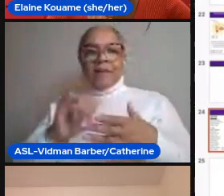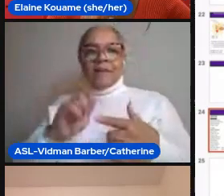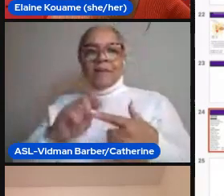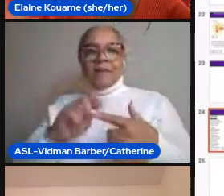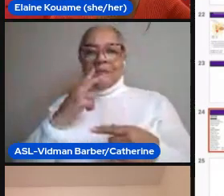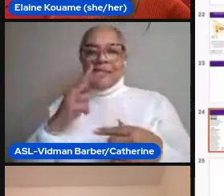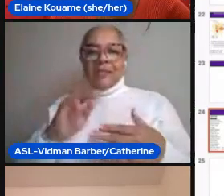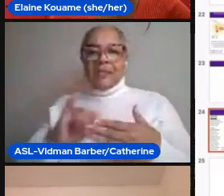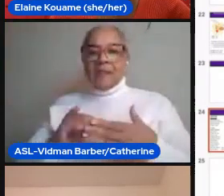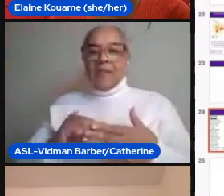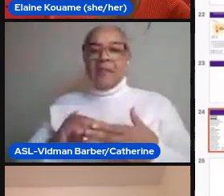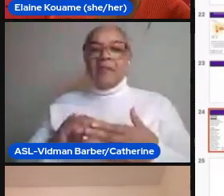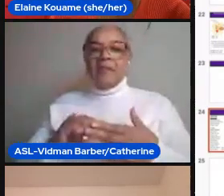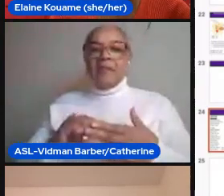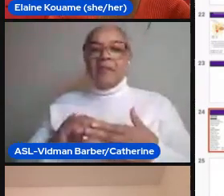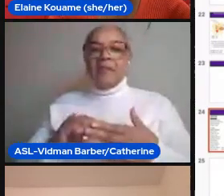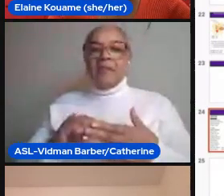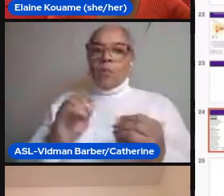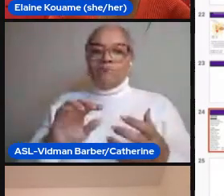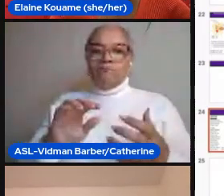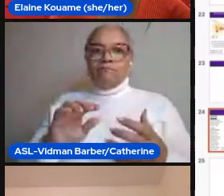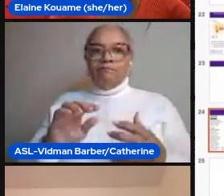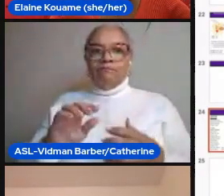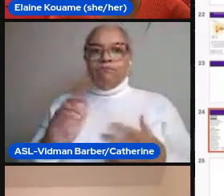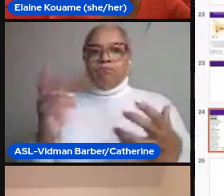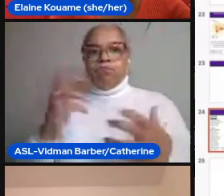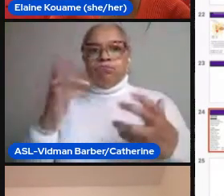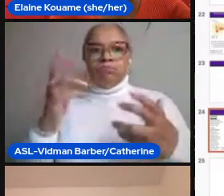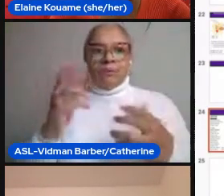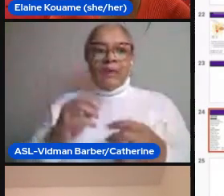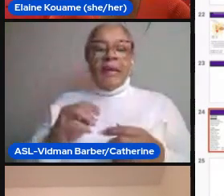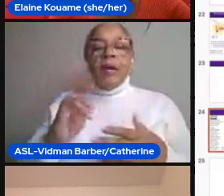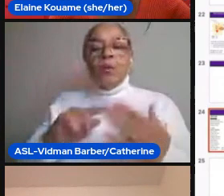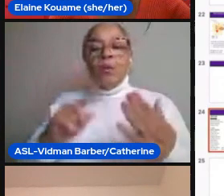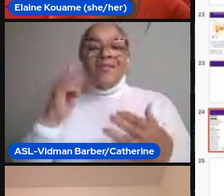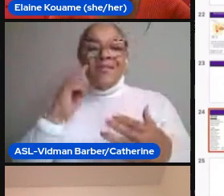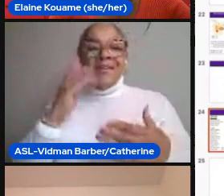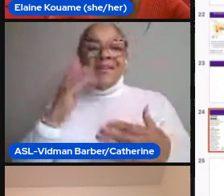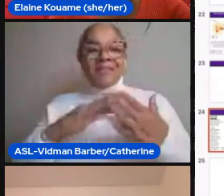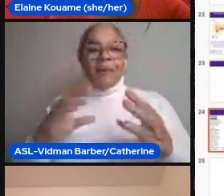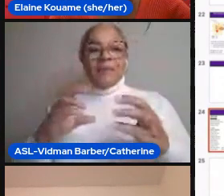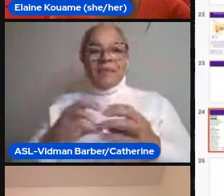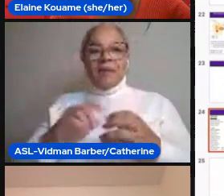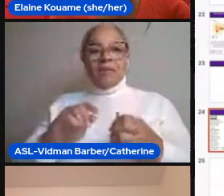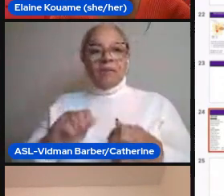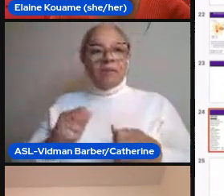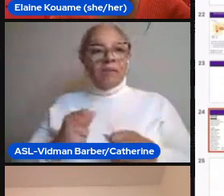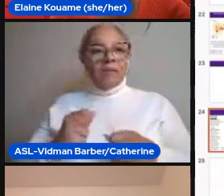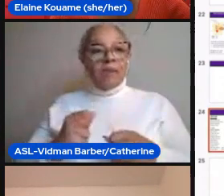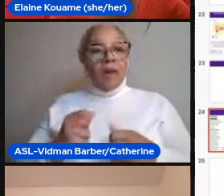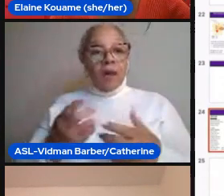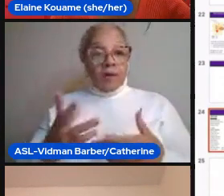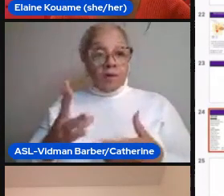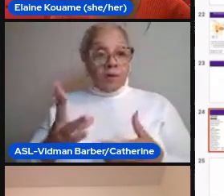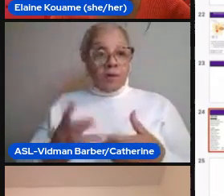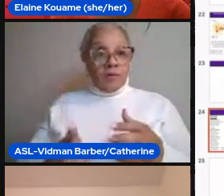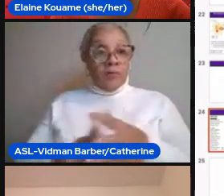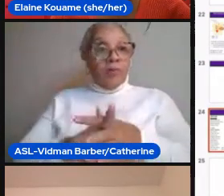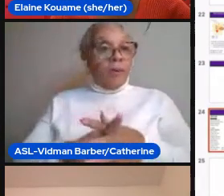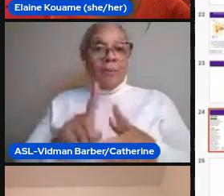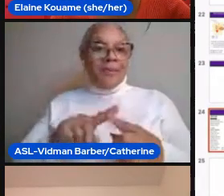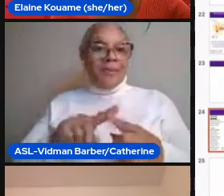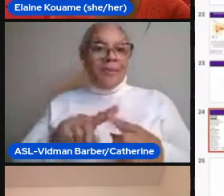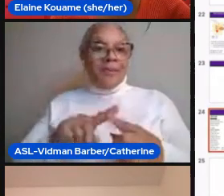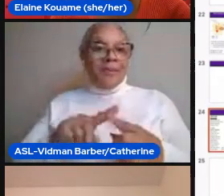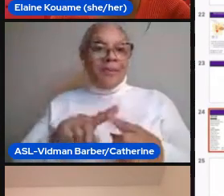is more drastic in the lamina propria. So we think that some cells are induced, but they just don't stay. So when you look later on